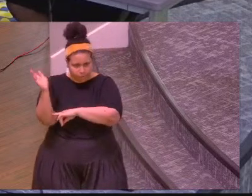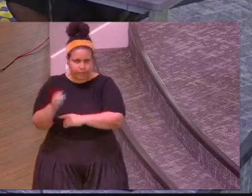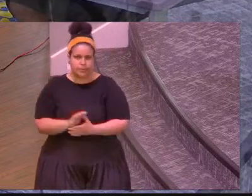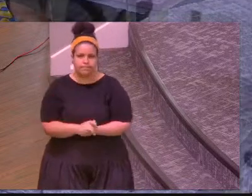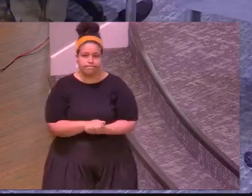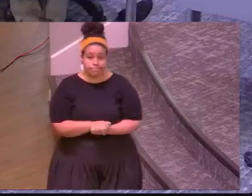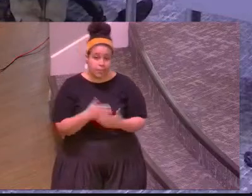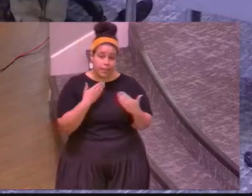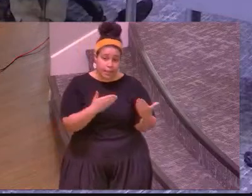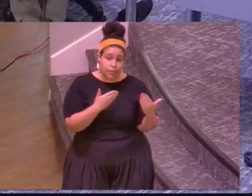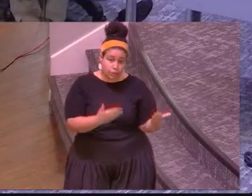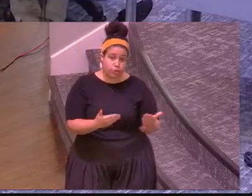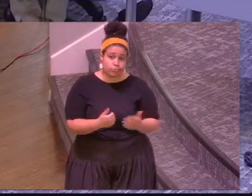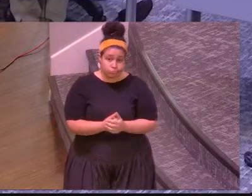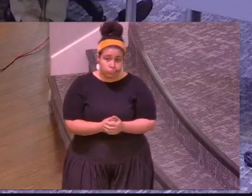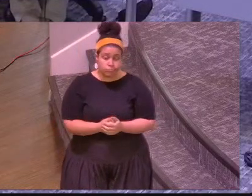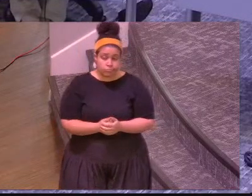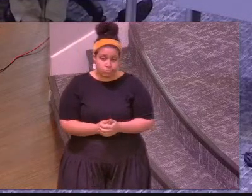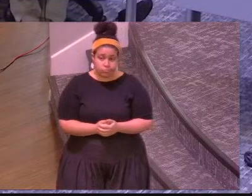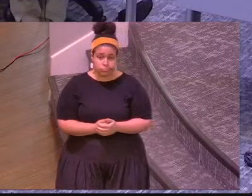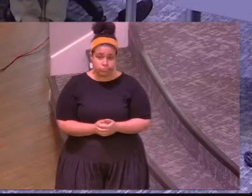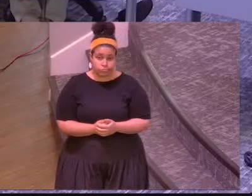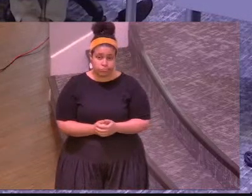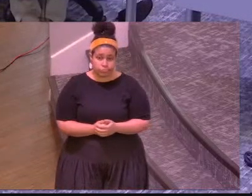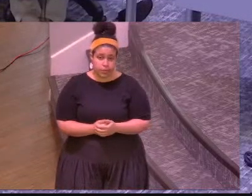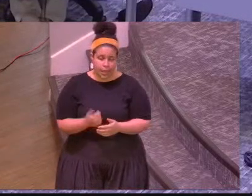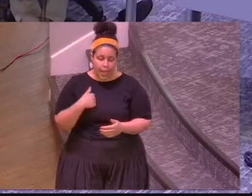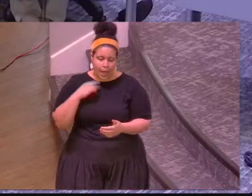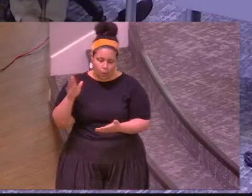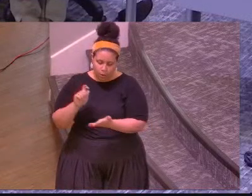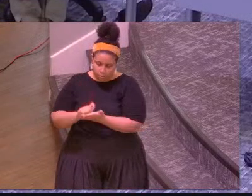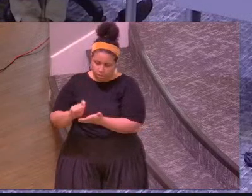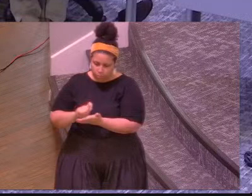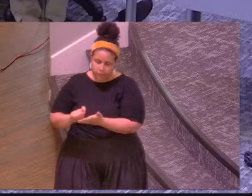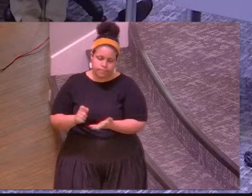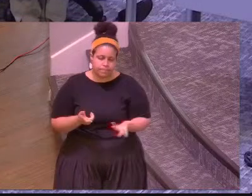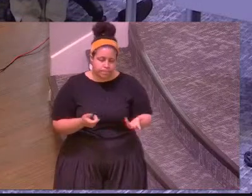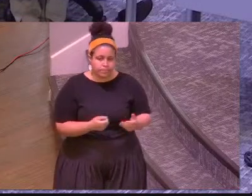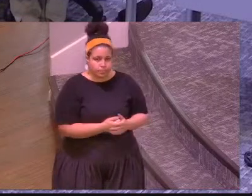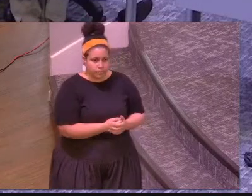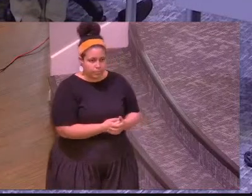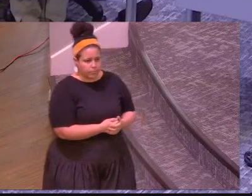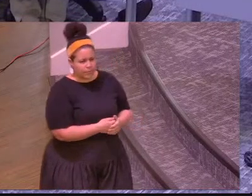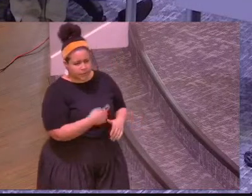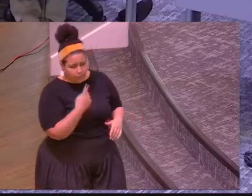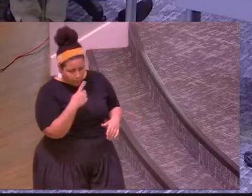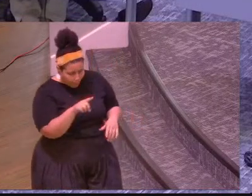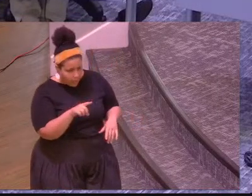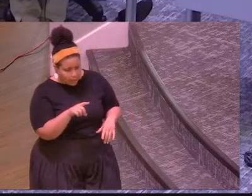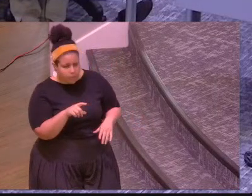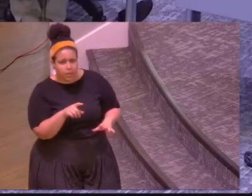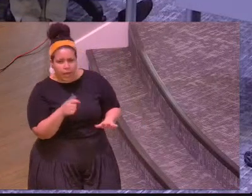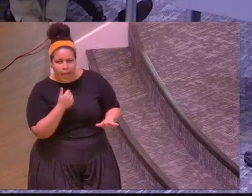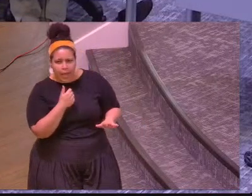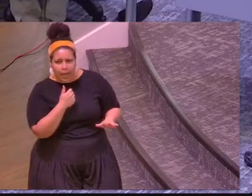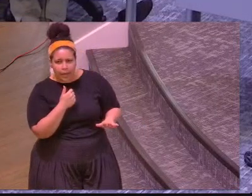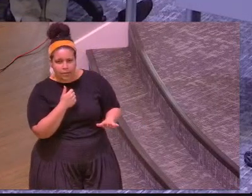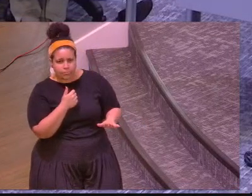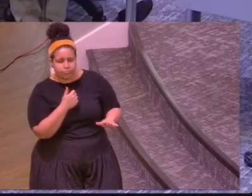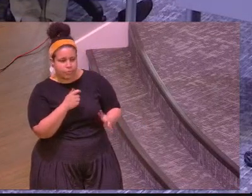Okay, thank you. We made note of that. And then if you don't mind, Ms. Hall, if you would put that just sort of like update